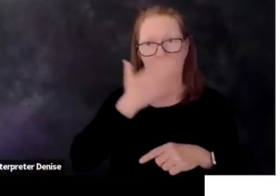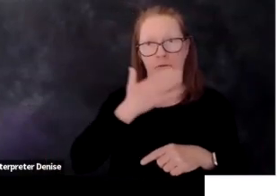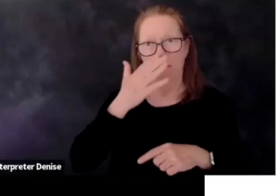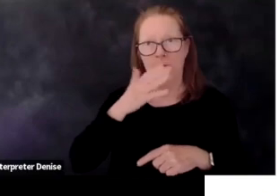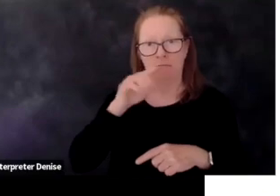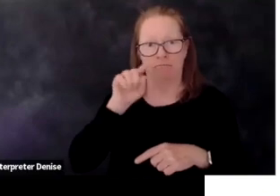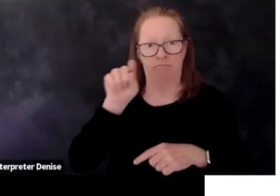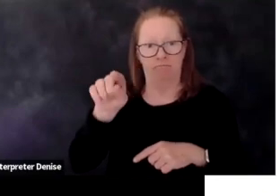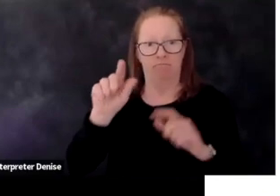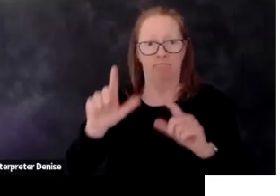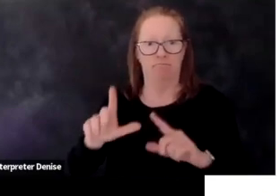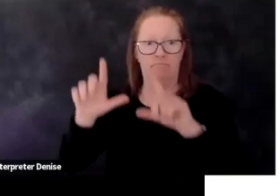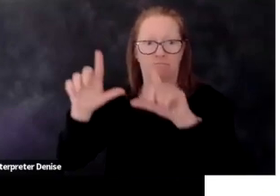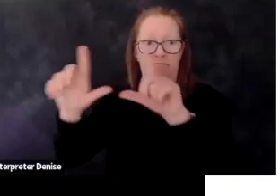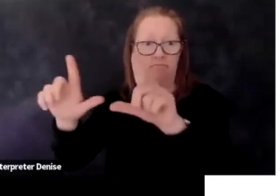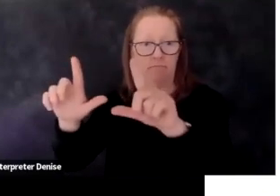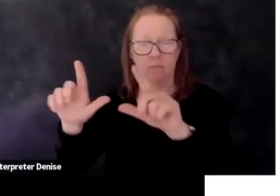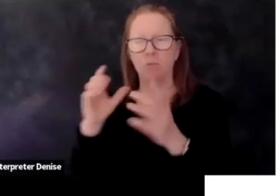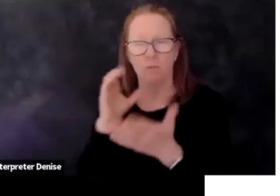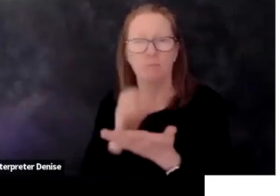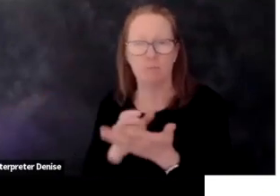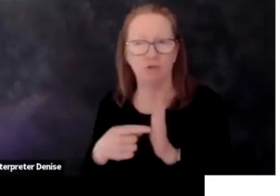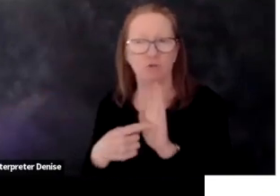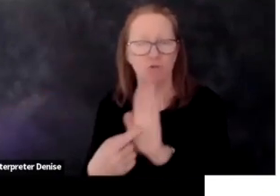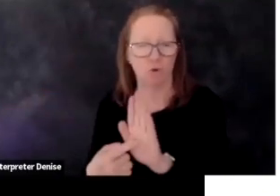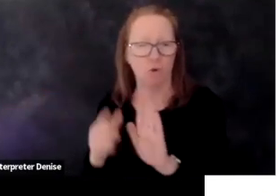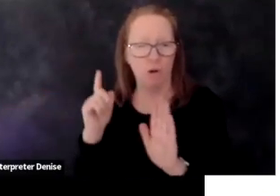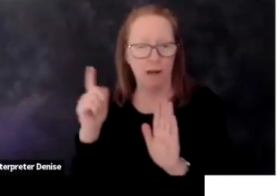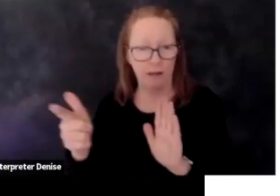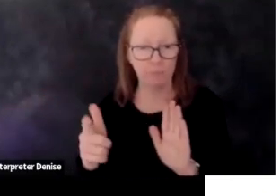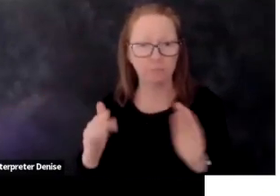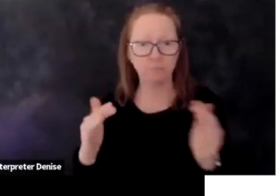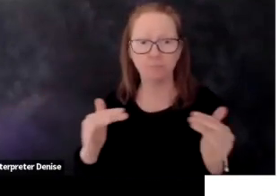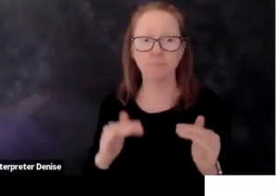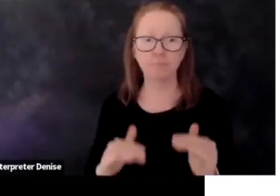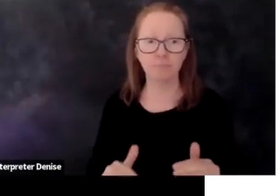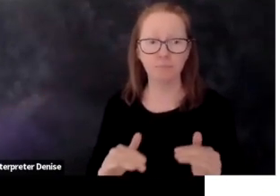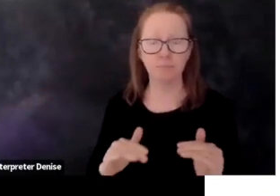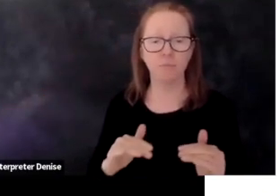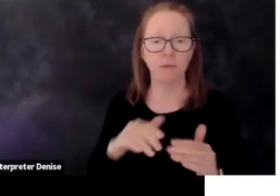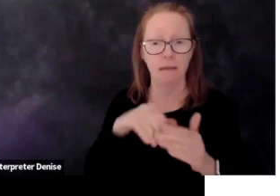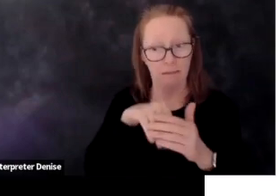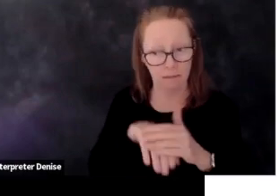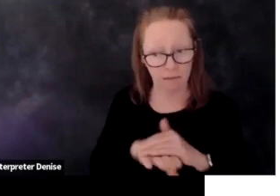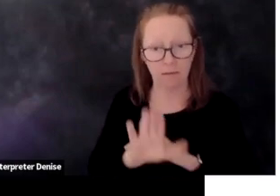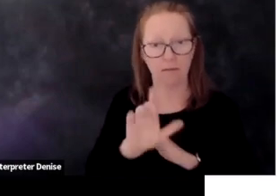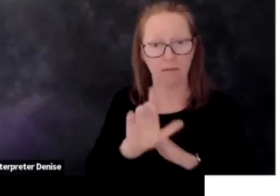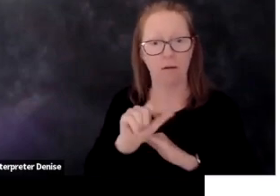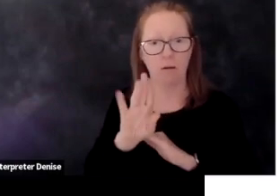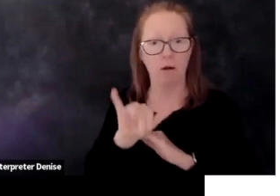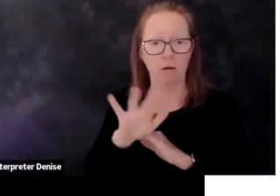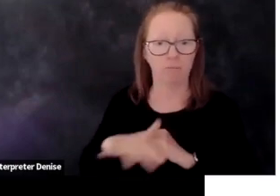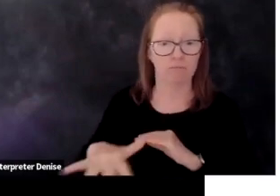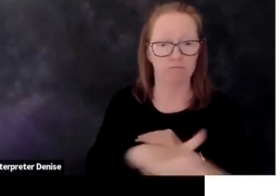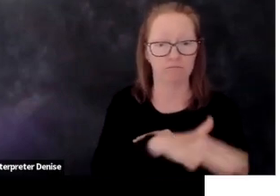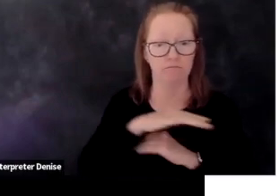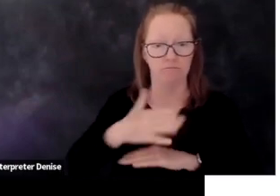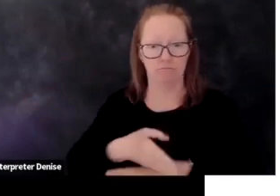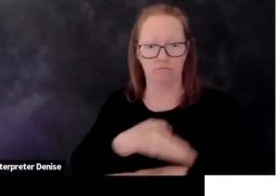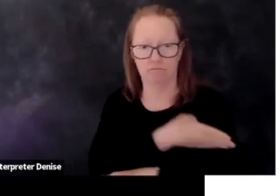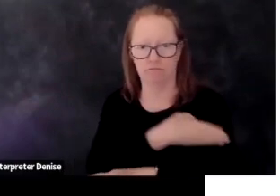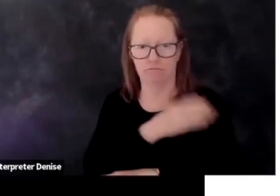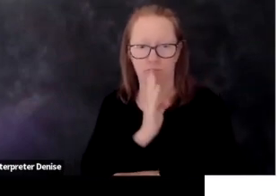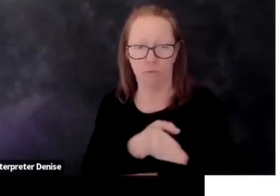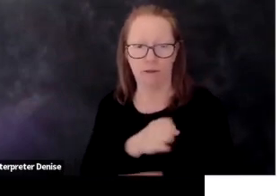facility. There's an image coming up for that later. Then I mentioned the lobby upgrades. We're going to replace the floor. There's going to be new monitors